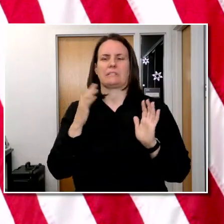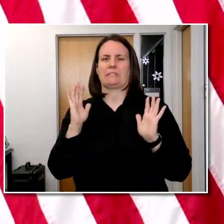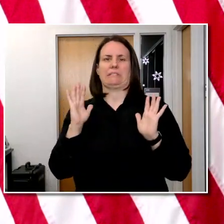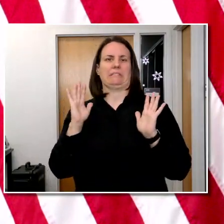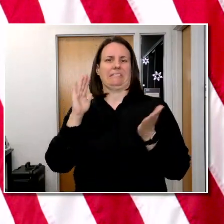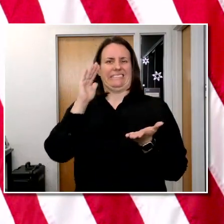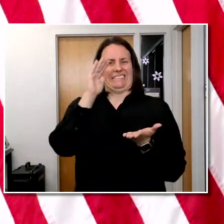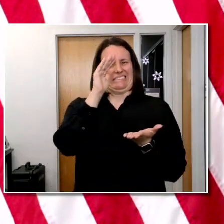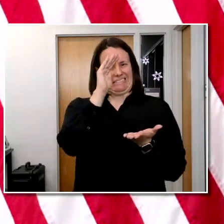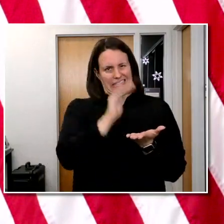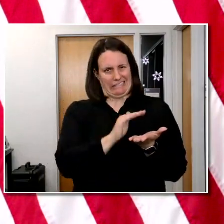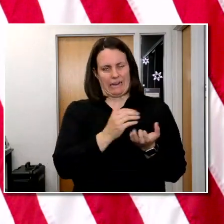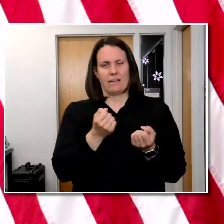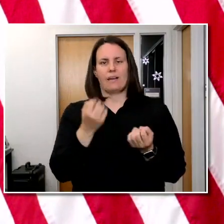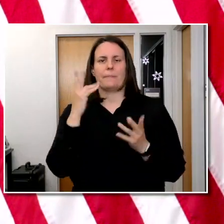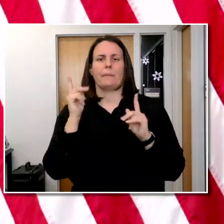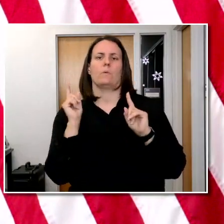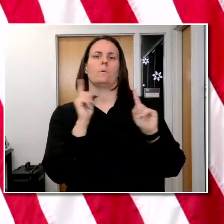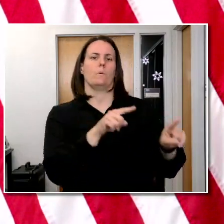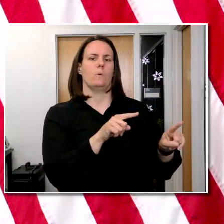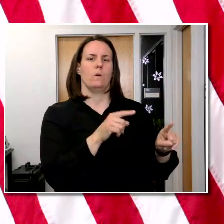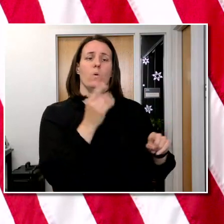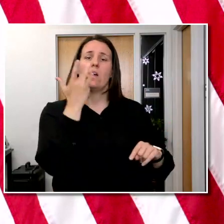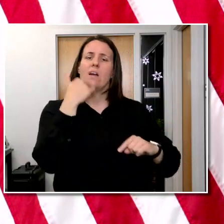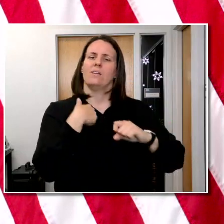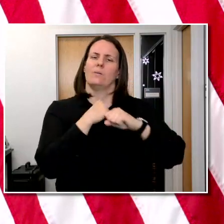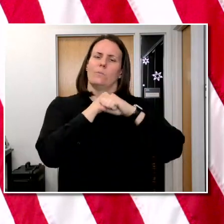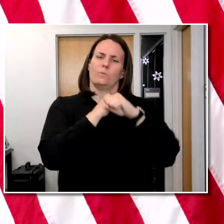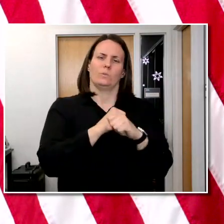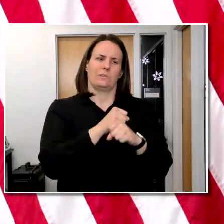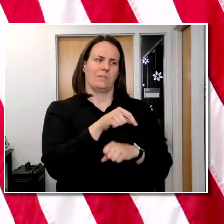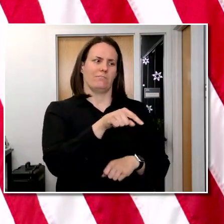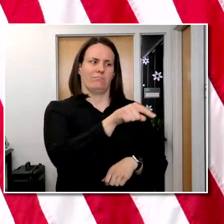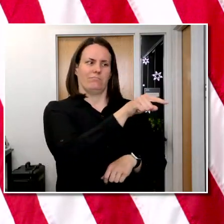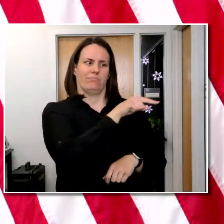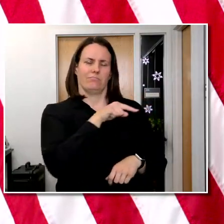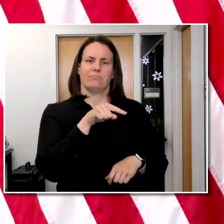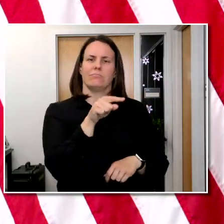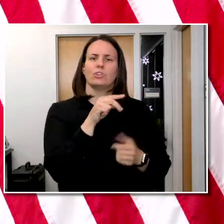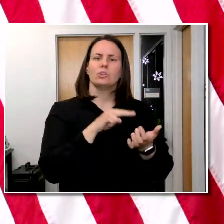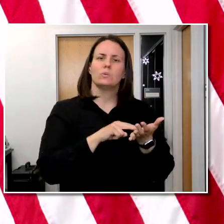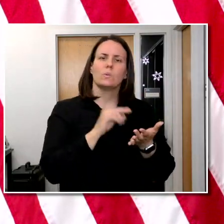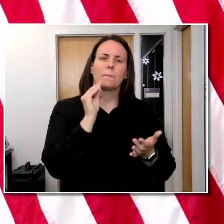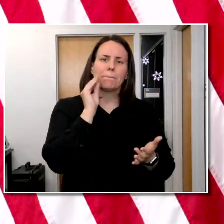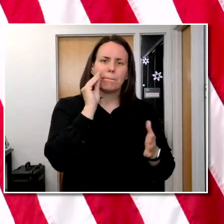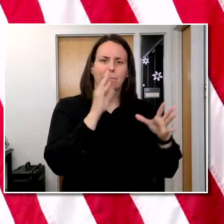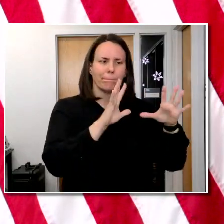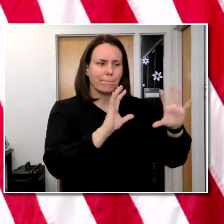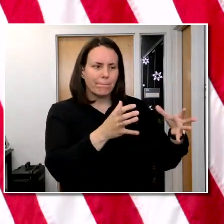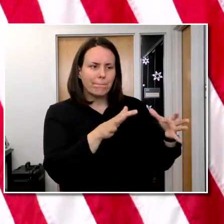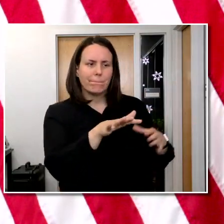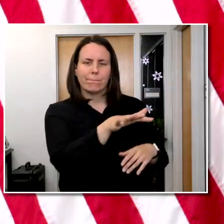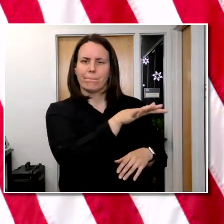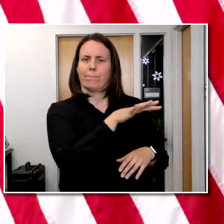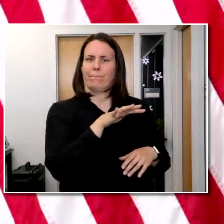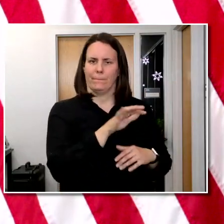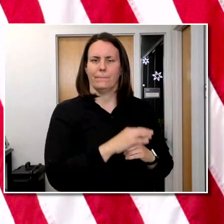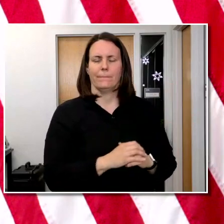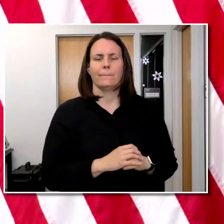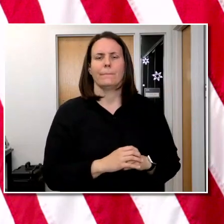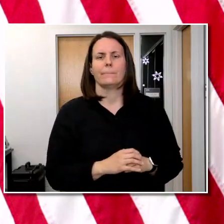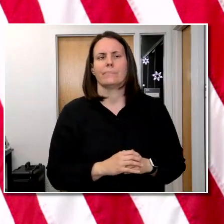properly protect people in long-term care facilities, in nursing homes